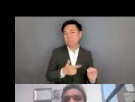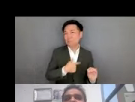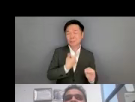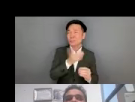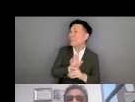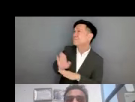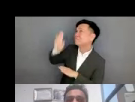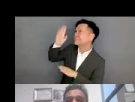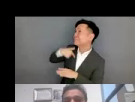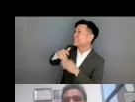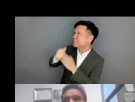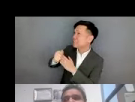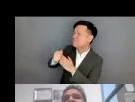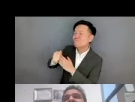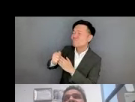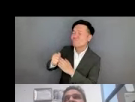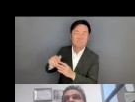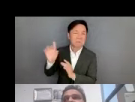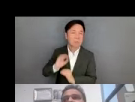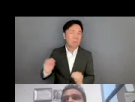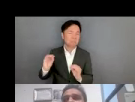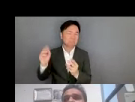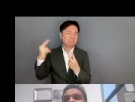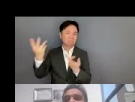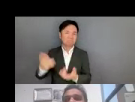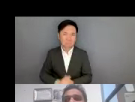process. So that was the result. And